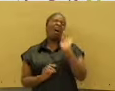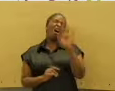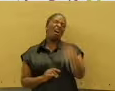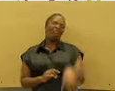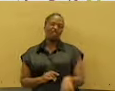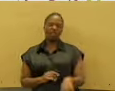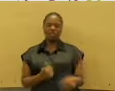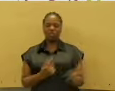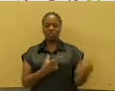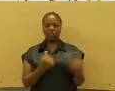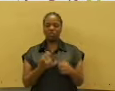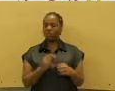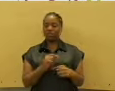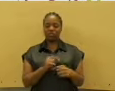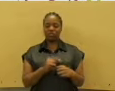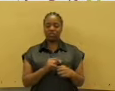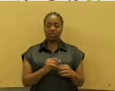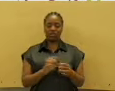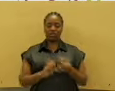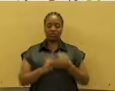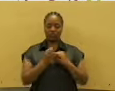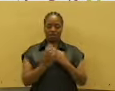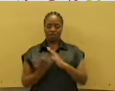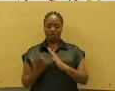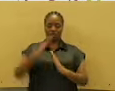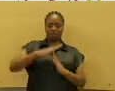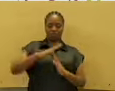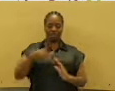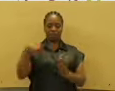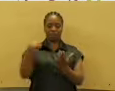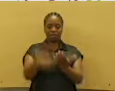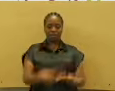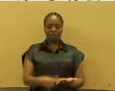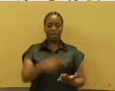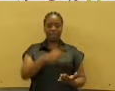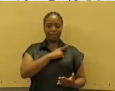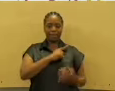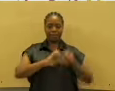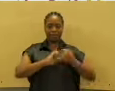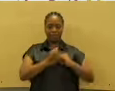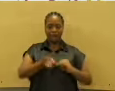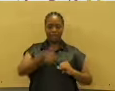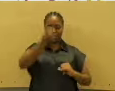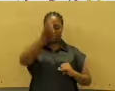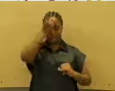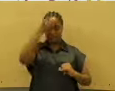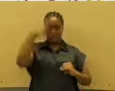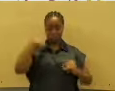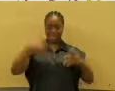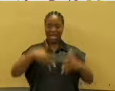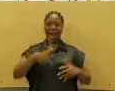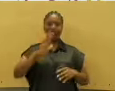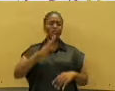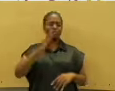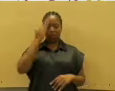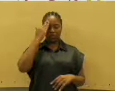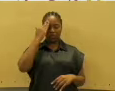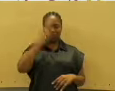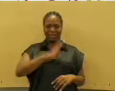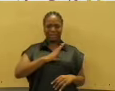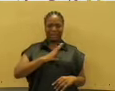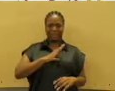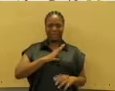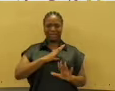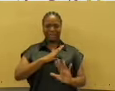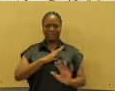to prioritize it in this conversation so that we understand that that's where we are, right? It may be an uncomfortable situation for people who